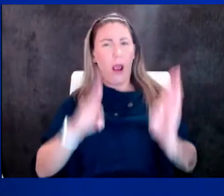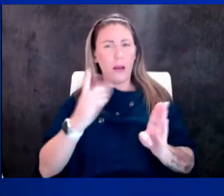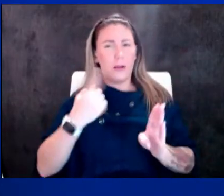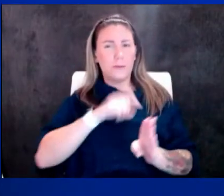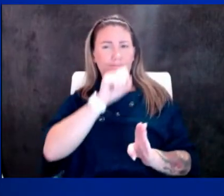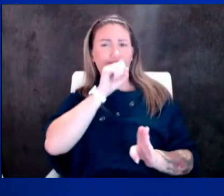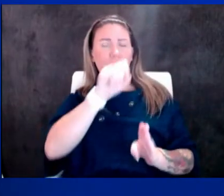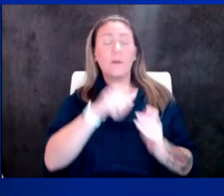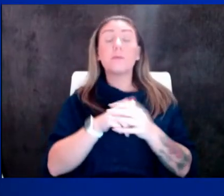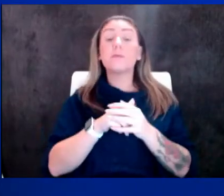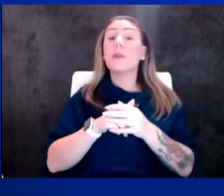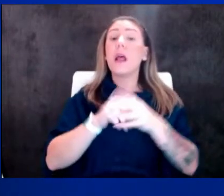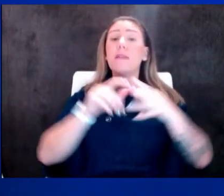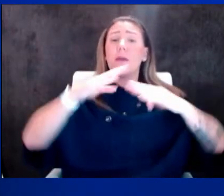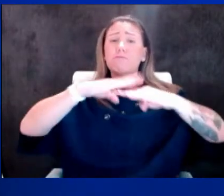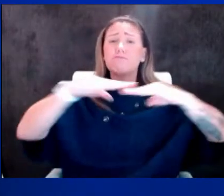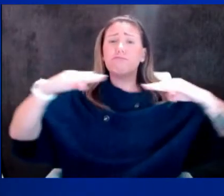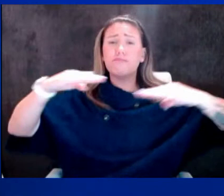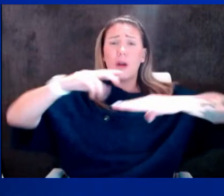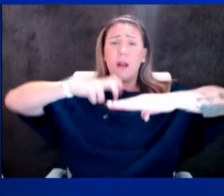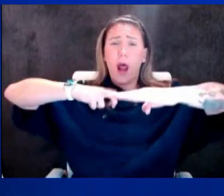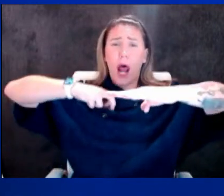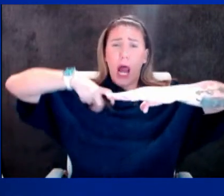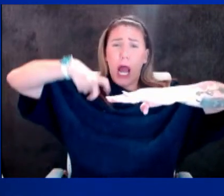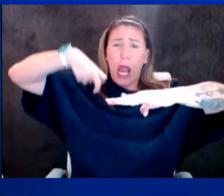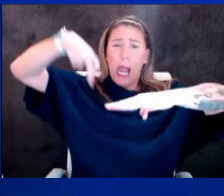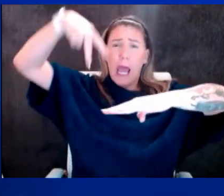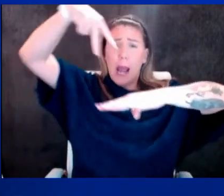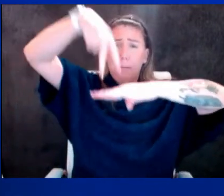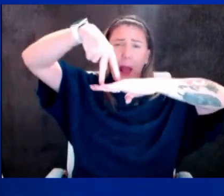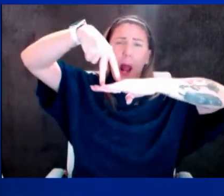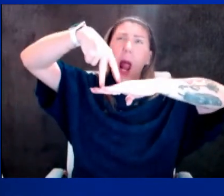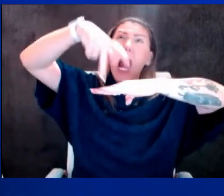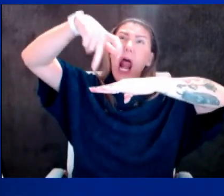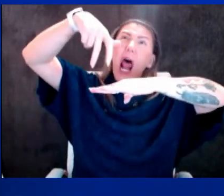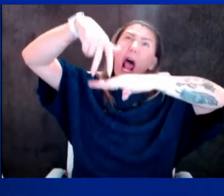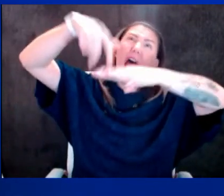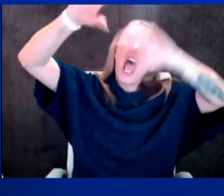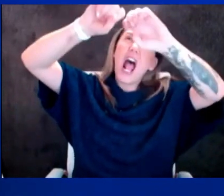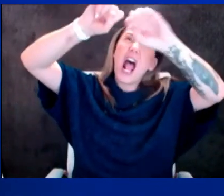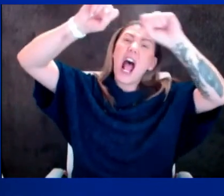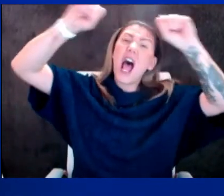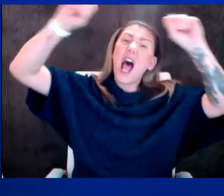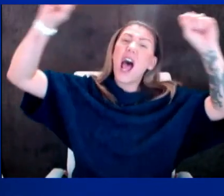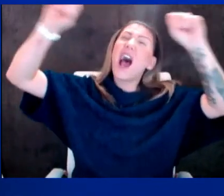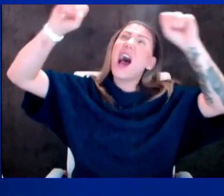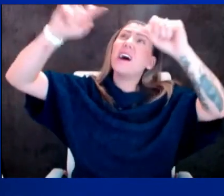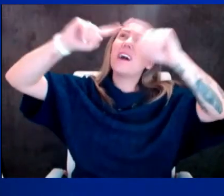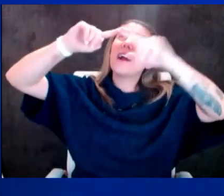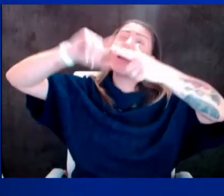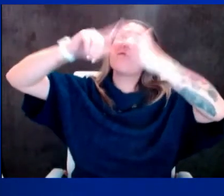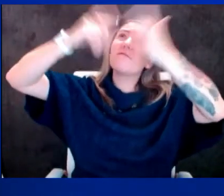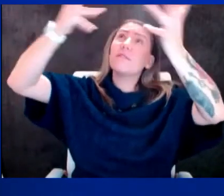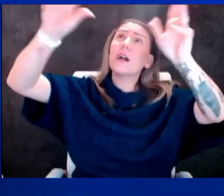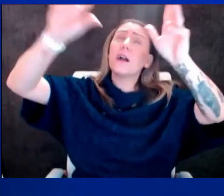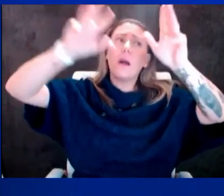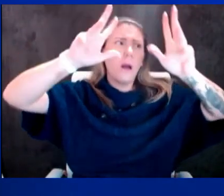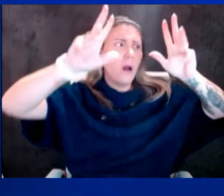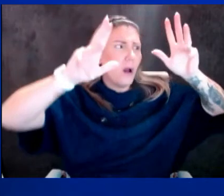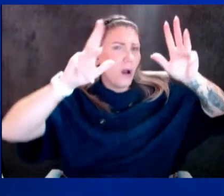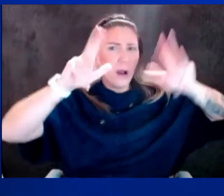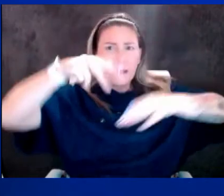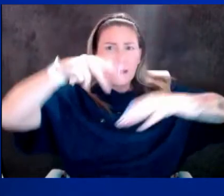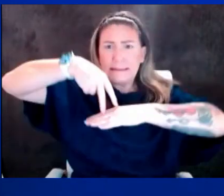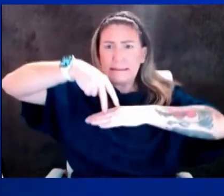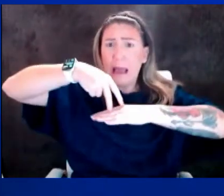the counter, standing up, getting into the cabinets, and then he couldn't figure out how to get back down. Mom. And fortunately, my